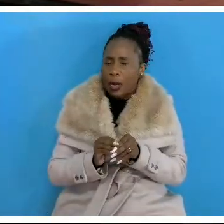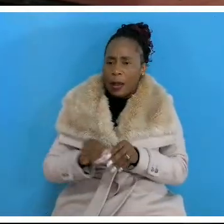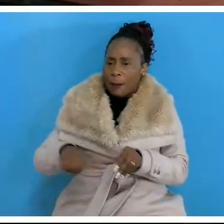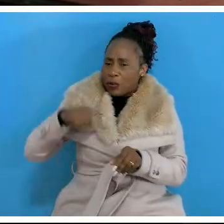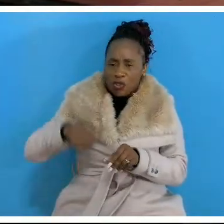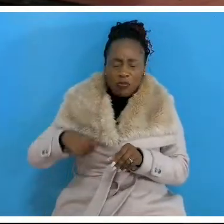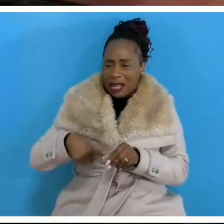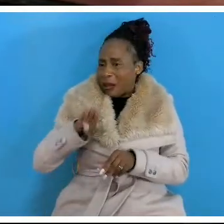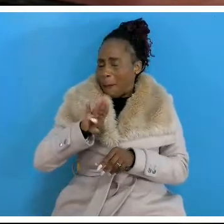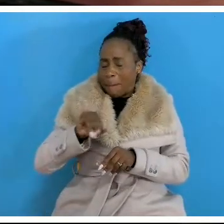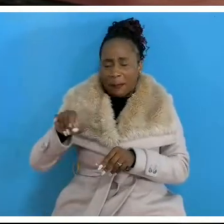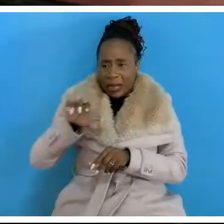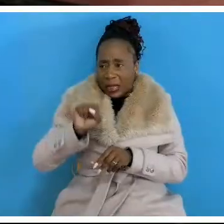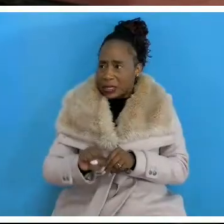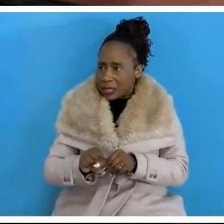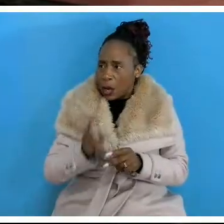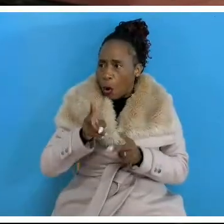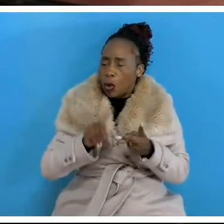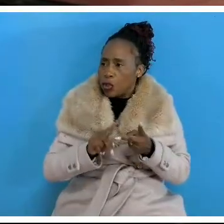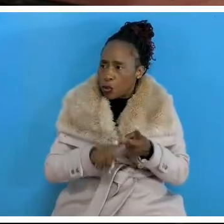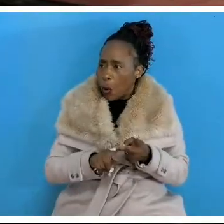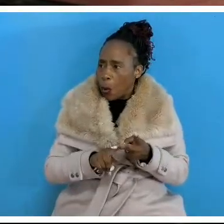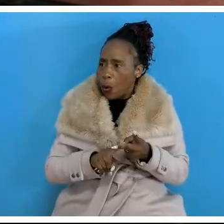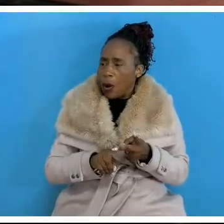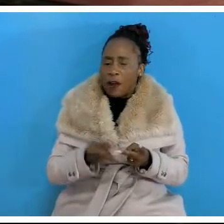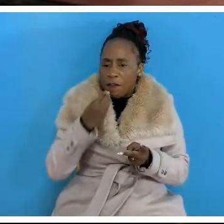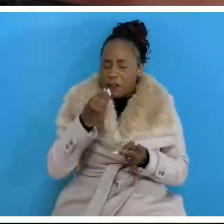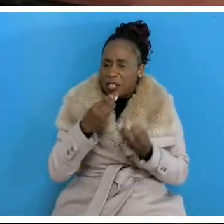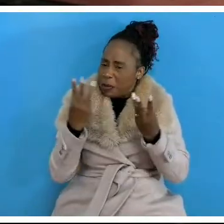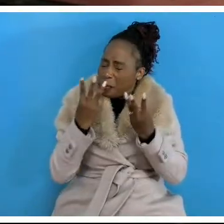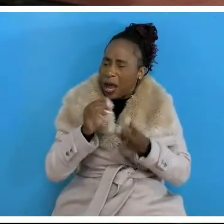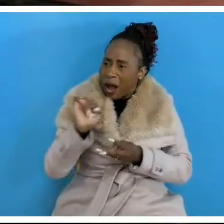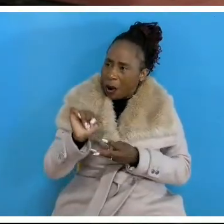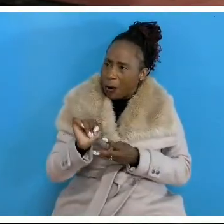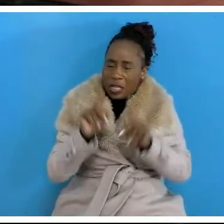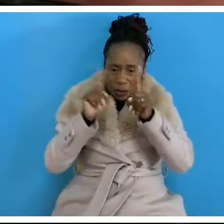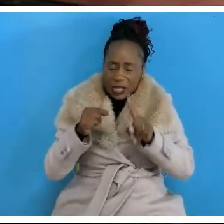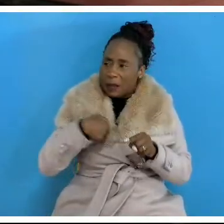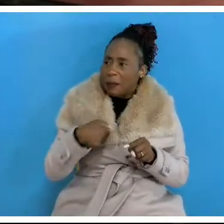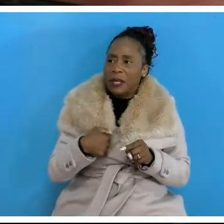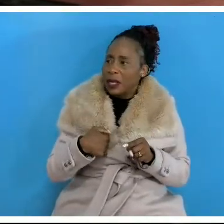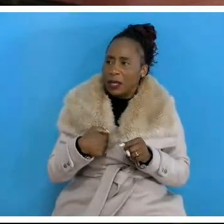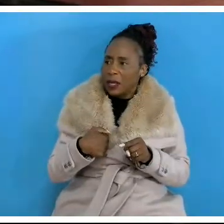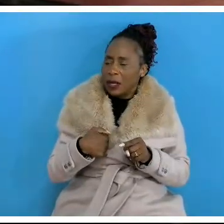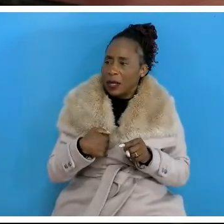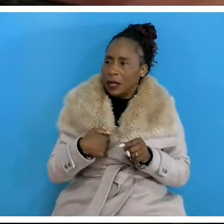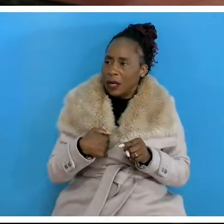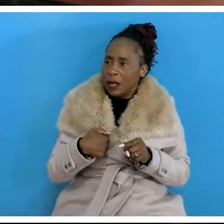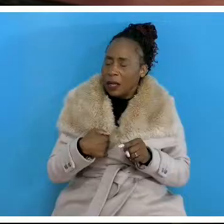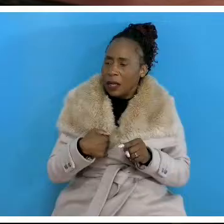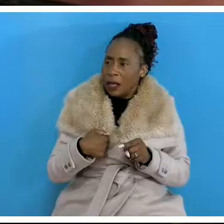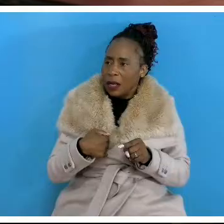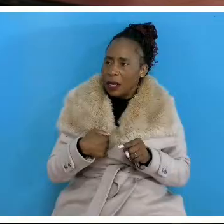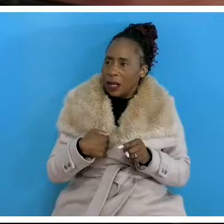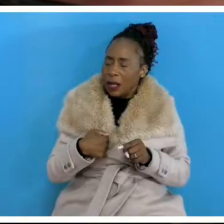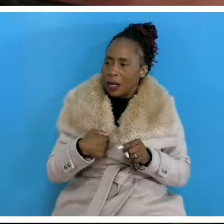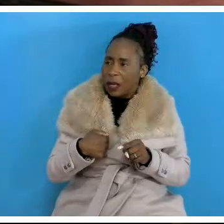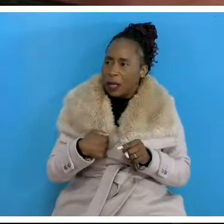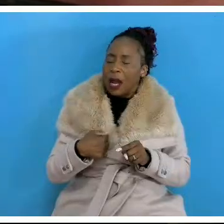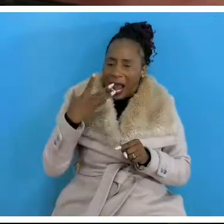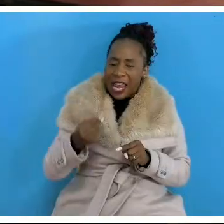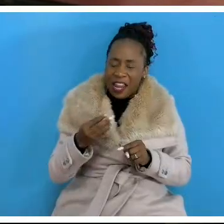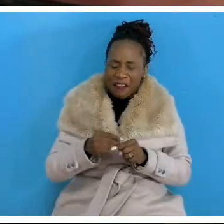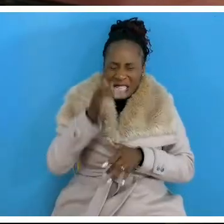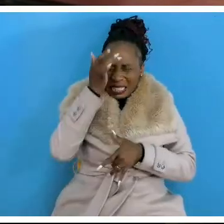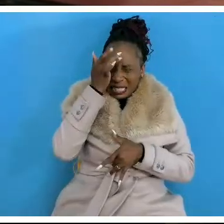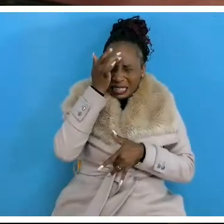bills. And also, you must feed your people. Especially me, in this instance, I can use myself. I've got a sickly husband